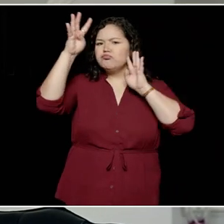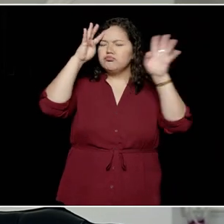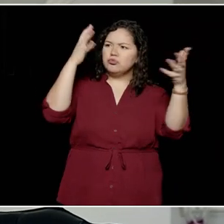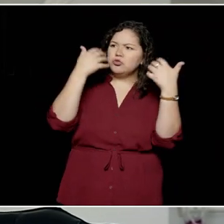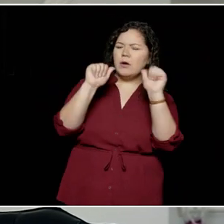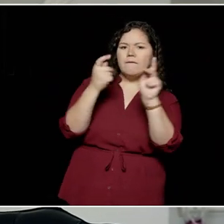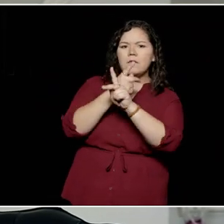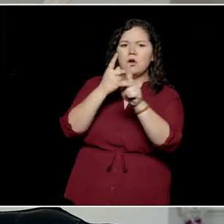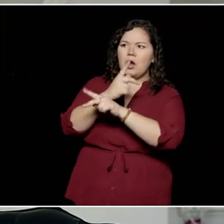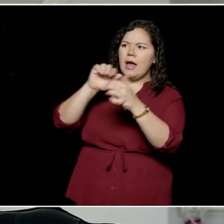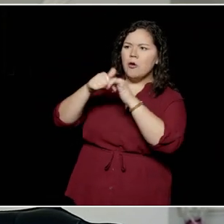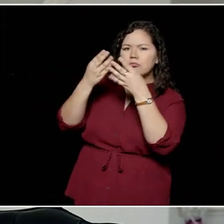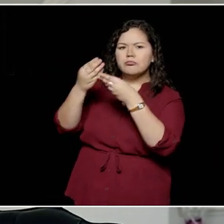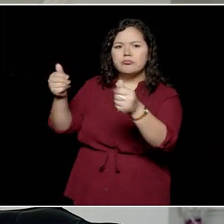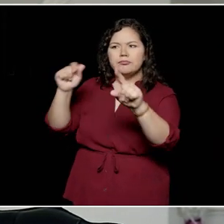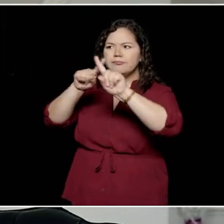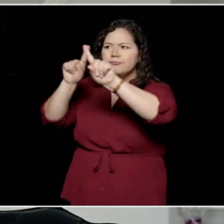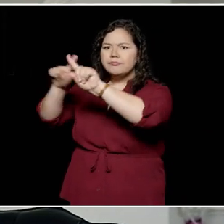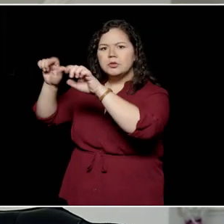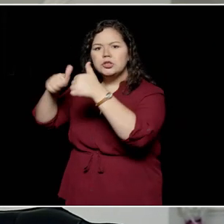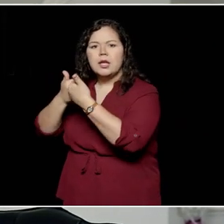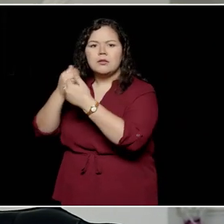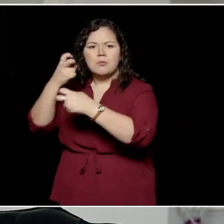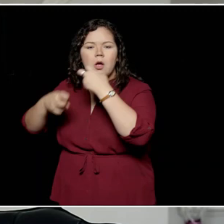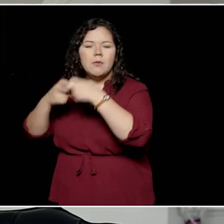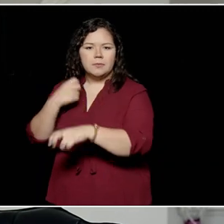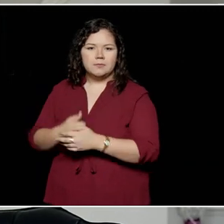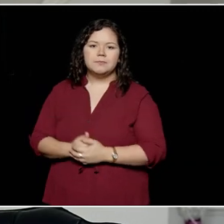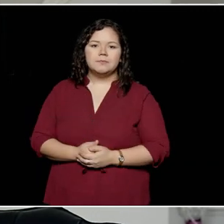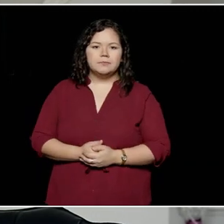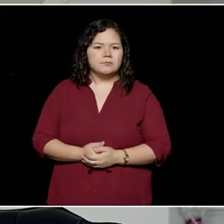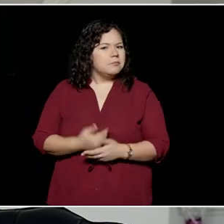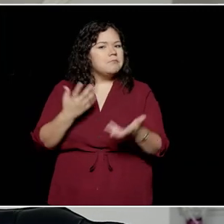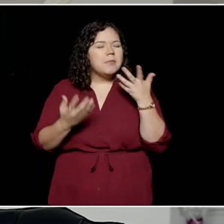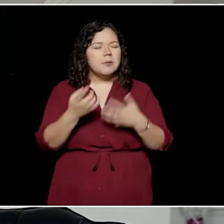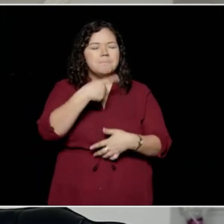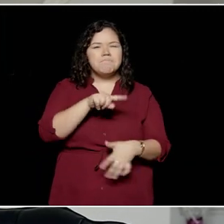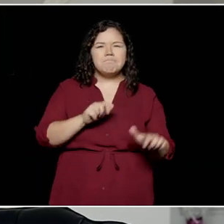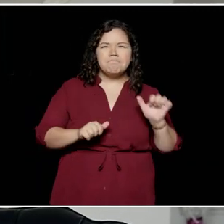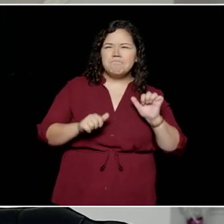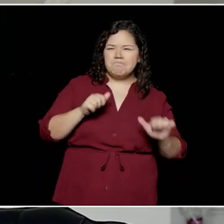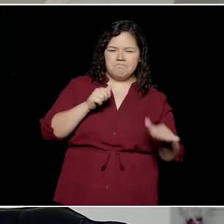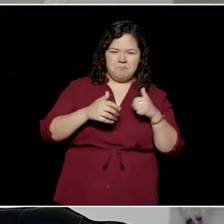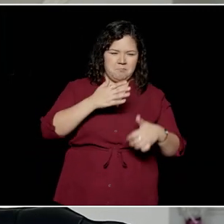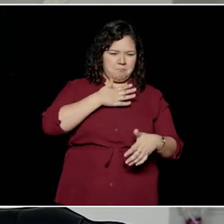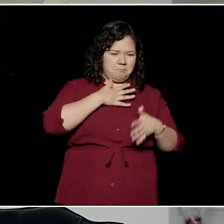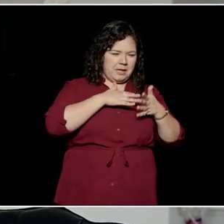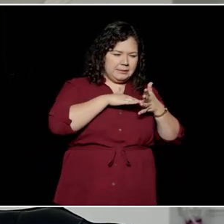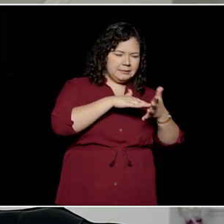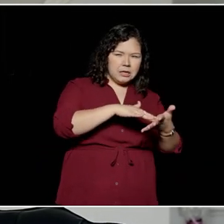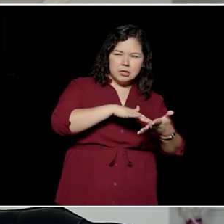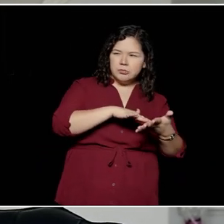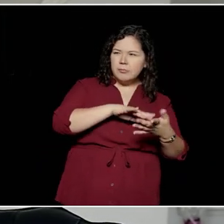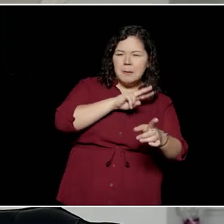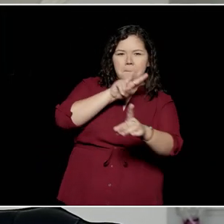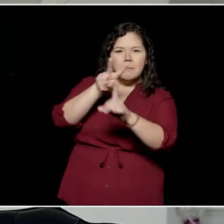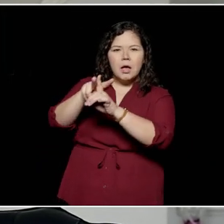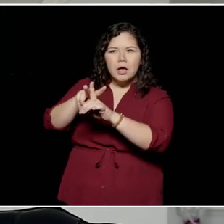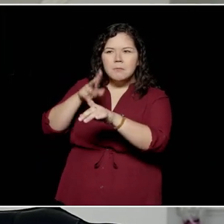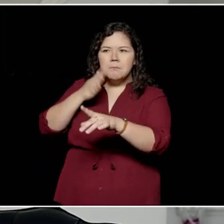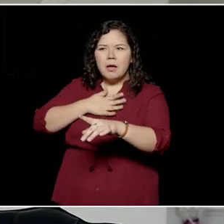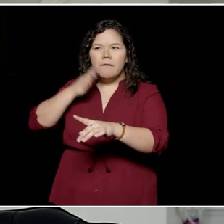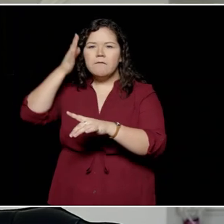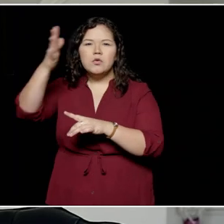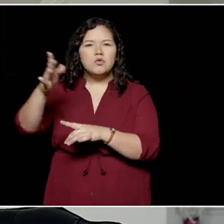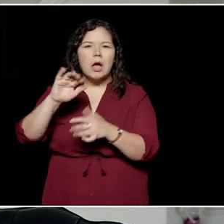with the complex and interrelated challenges we all face. It may not always be clear to you how the experience of studying